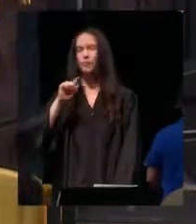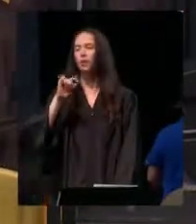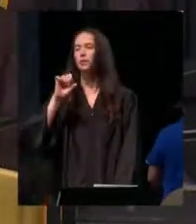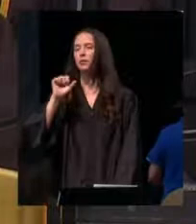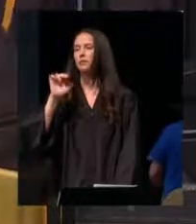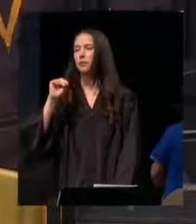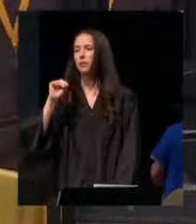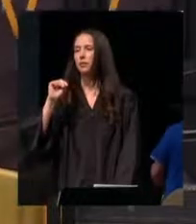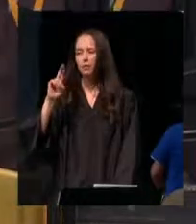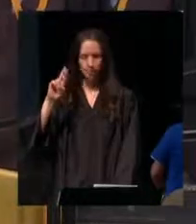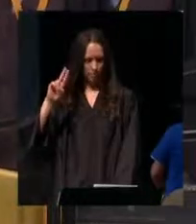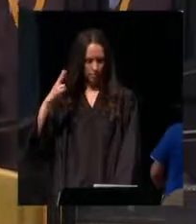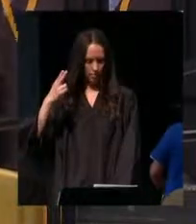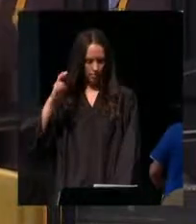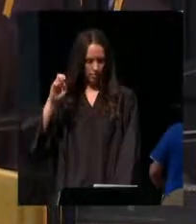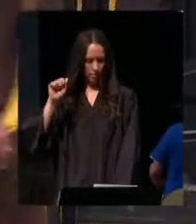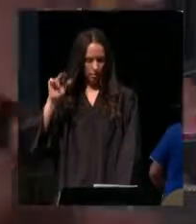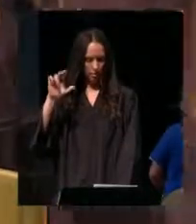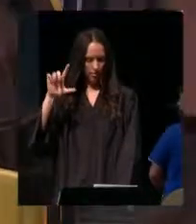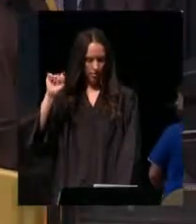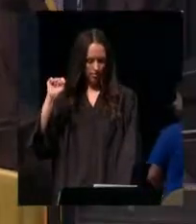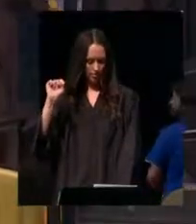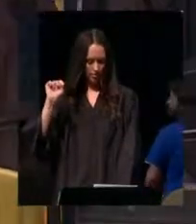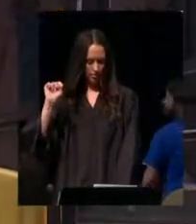Allison Rowe.